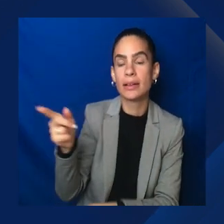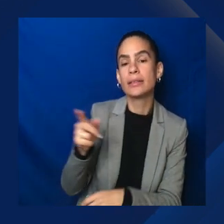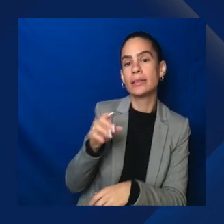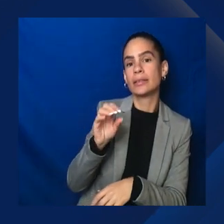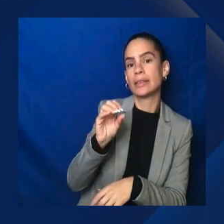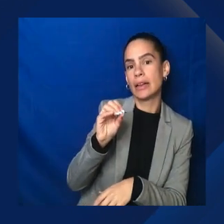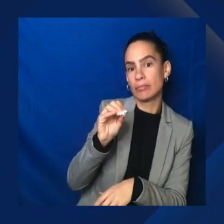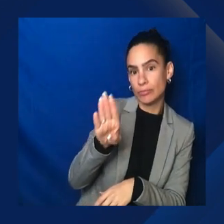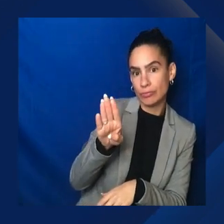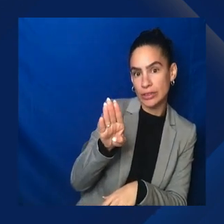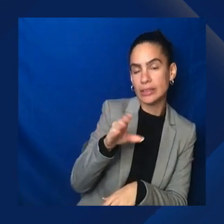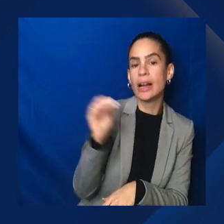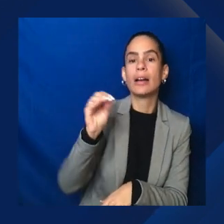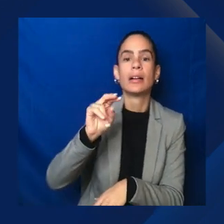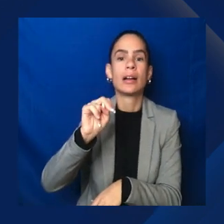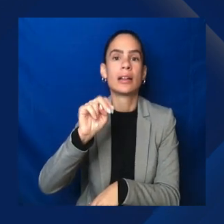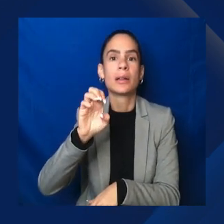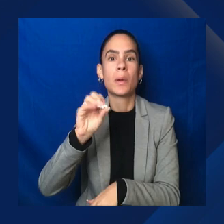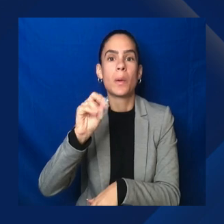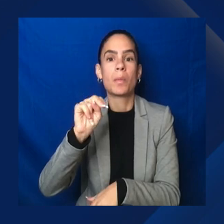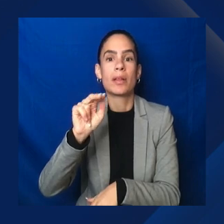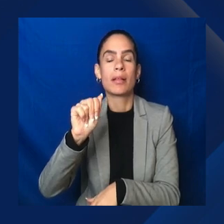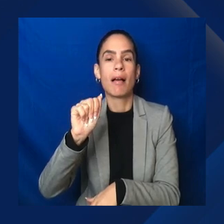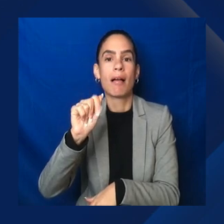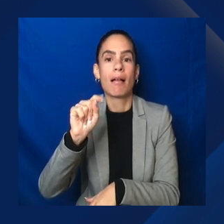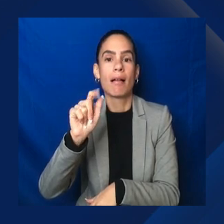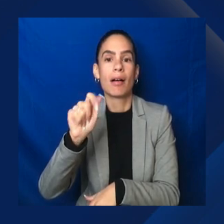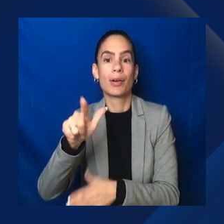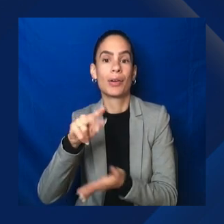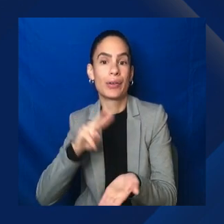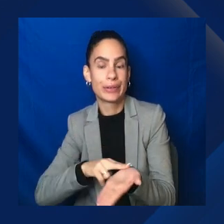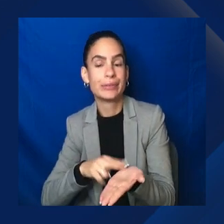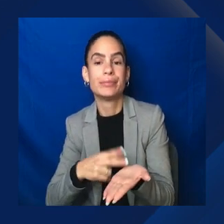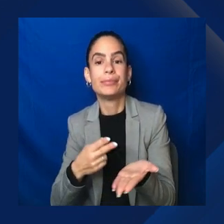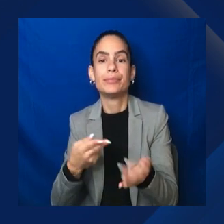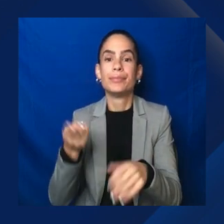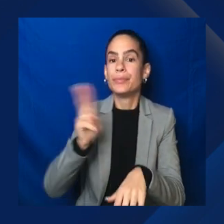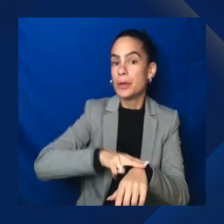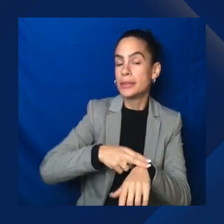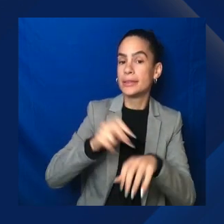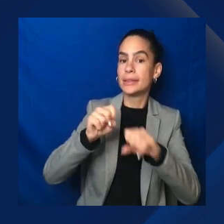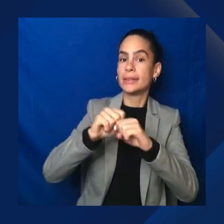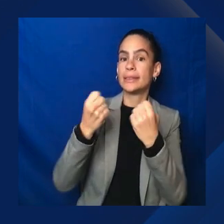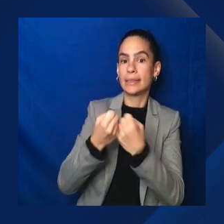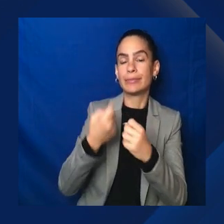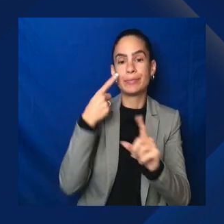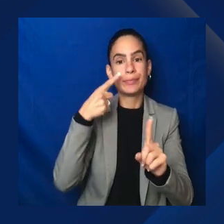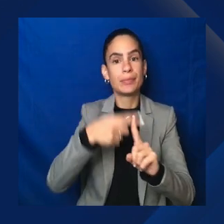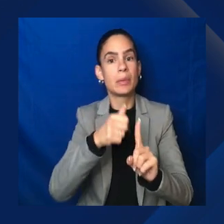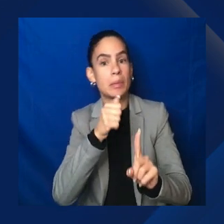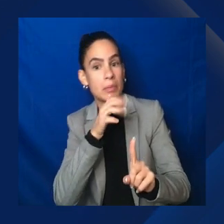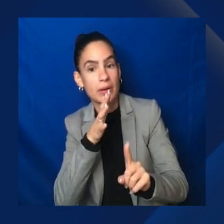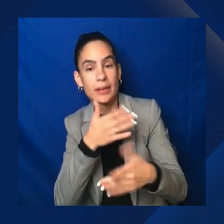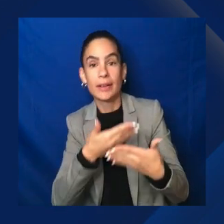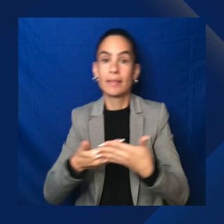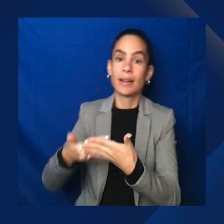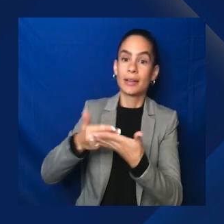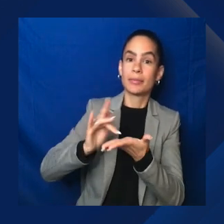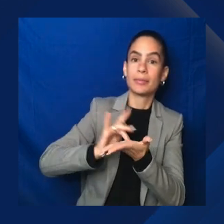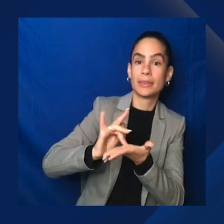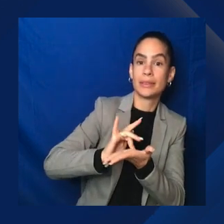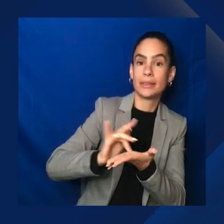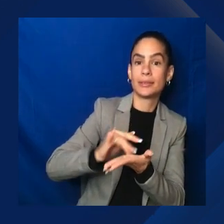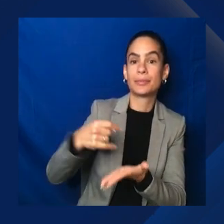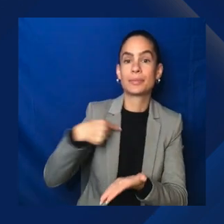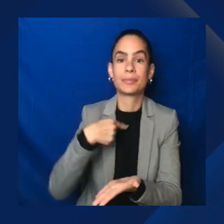ACOG, and of course, the Society for Maternal Fetal Medicine. And we really have to work together so that we can tackle